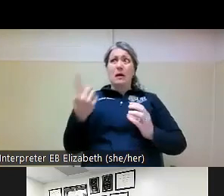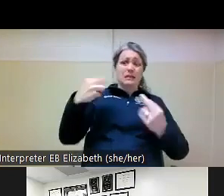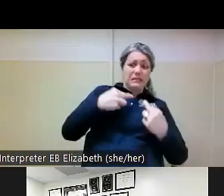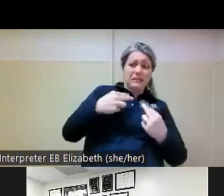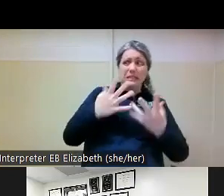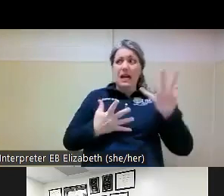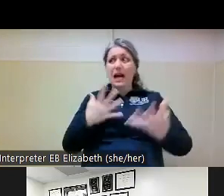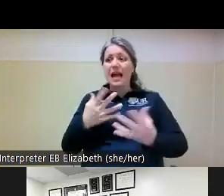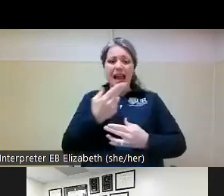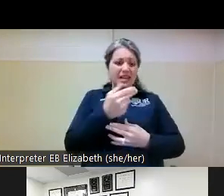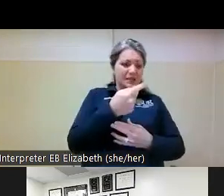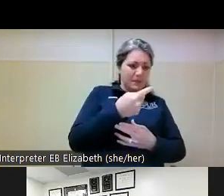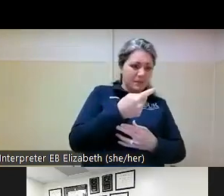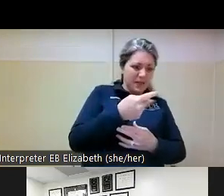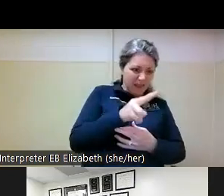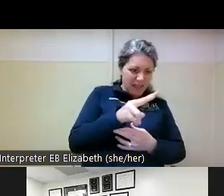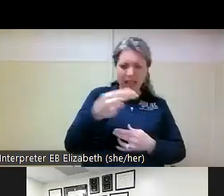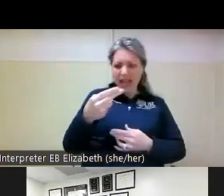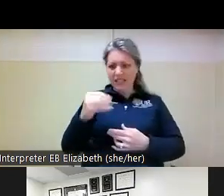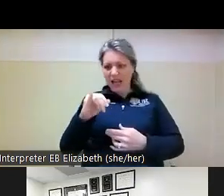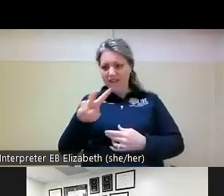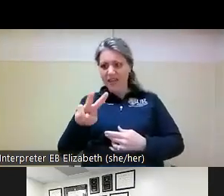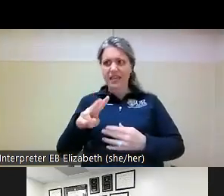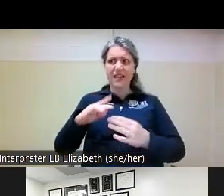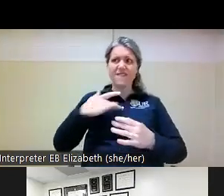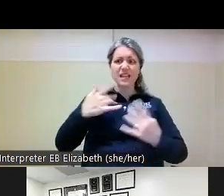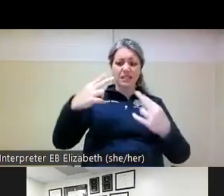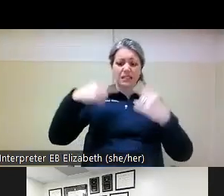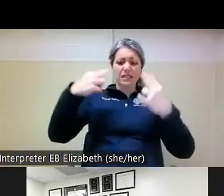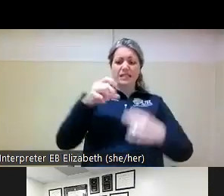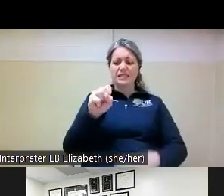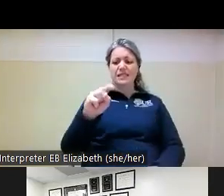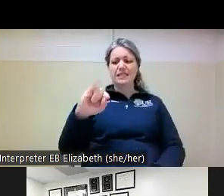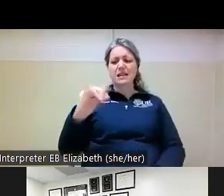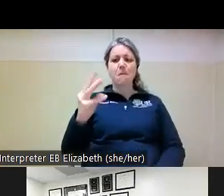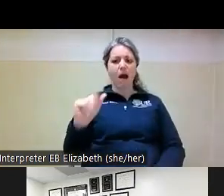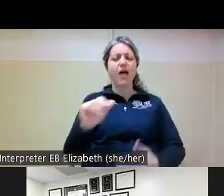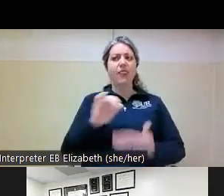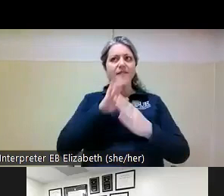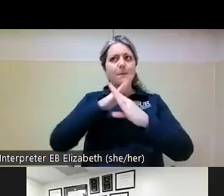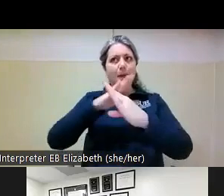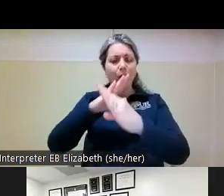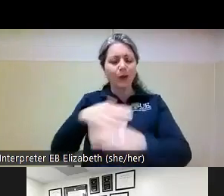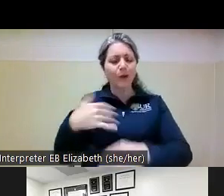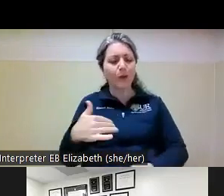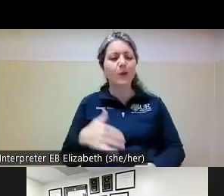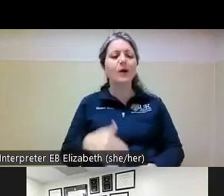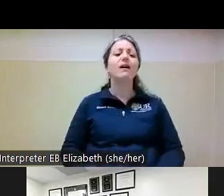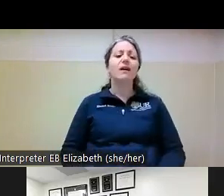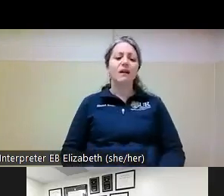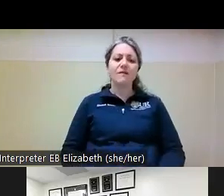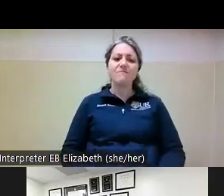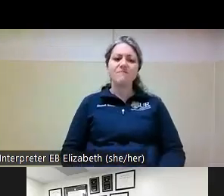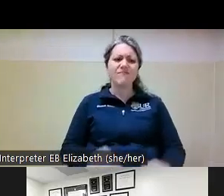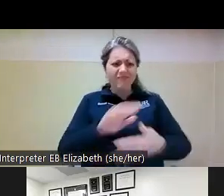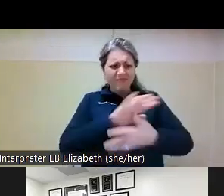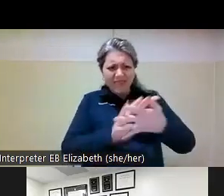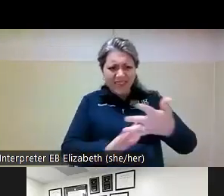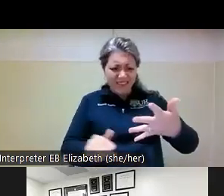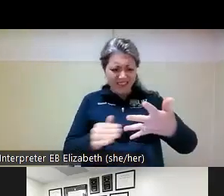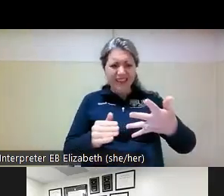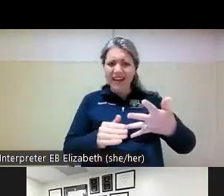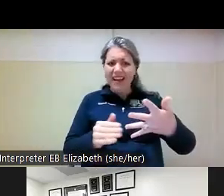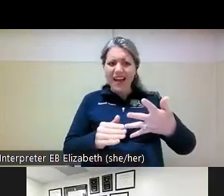HPV, HIV. So that's a big barrier to overcome. And this there's certainly distrust of